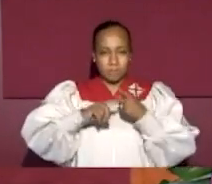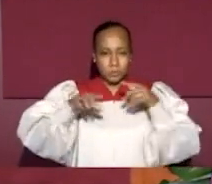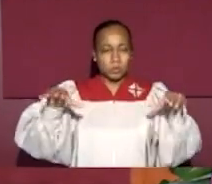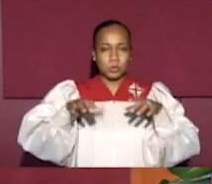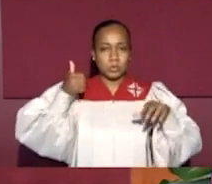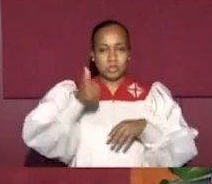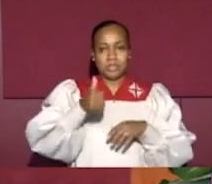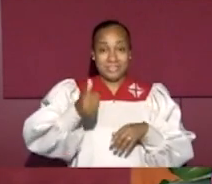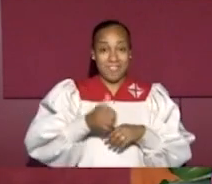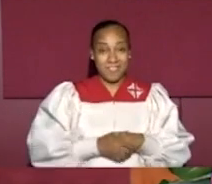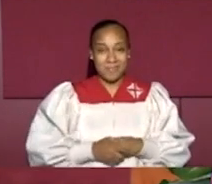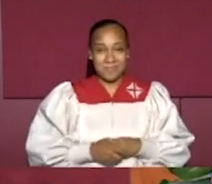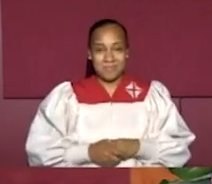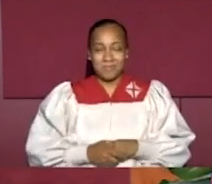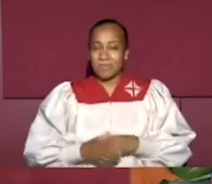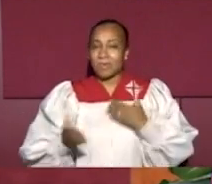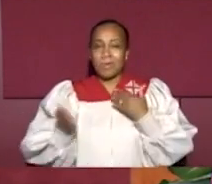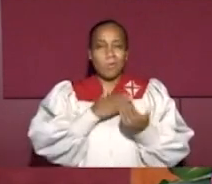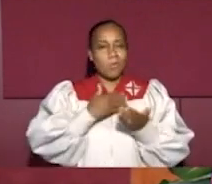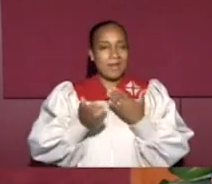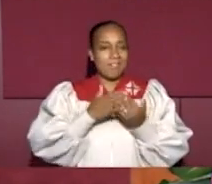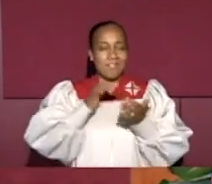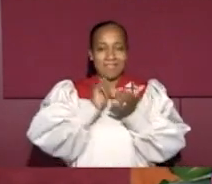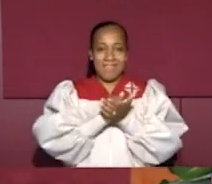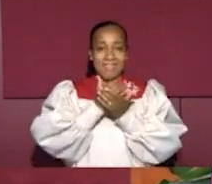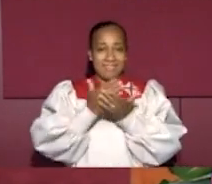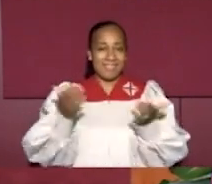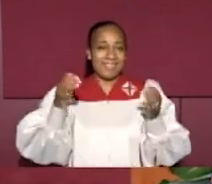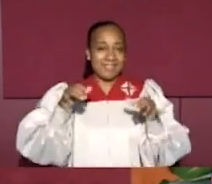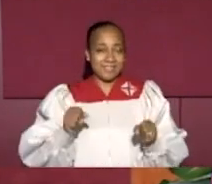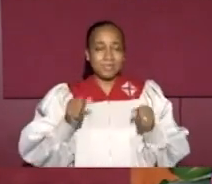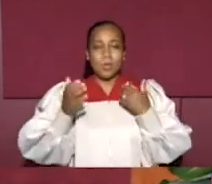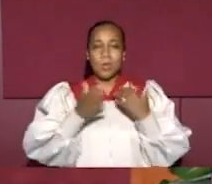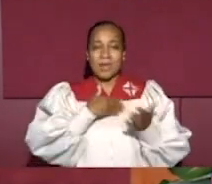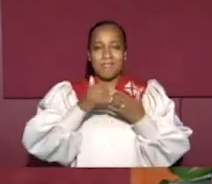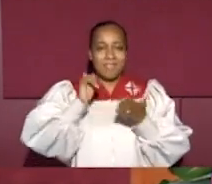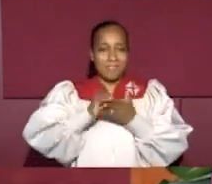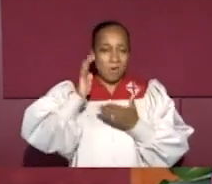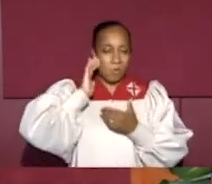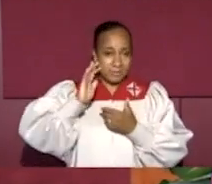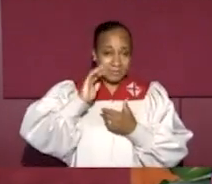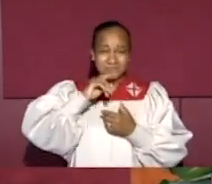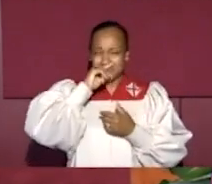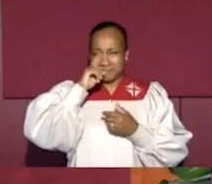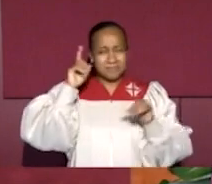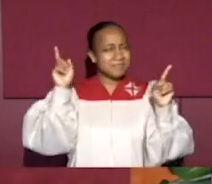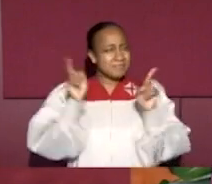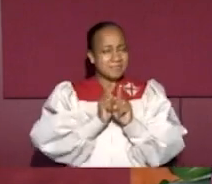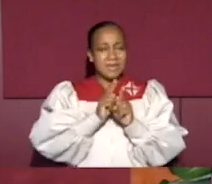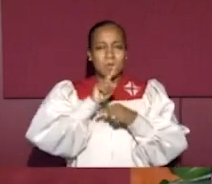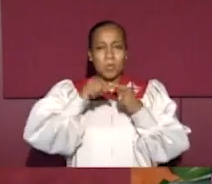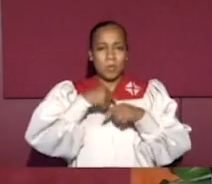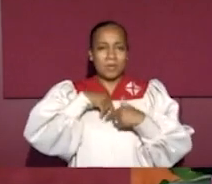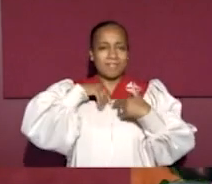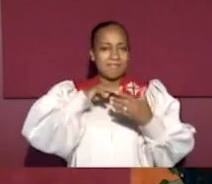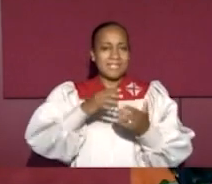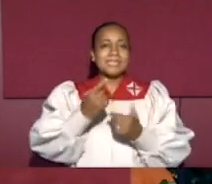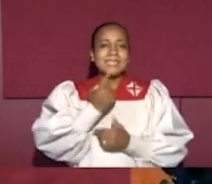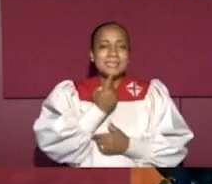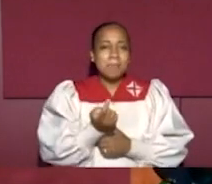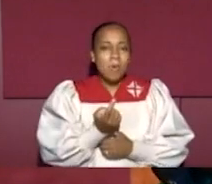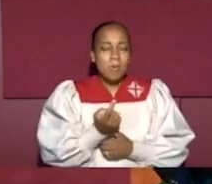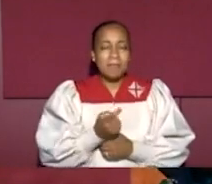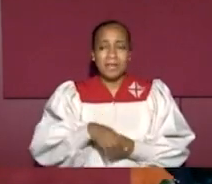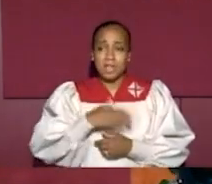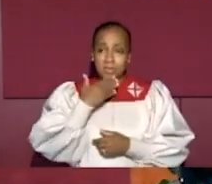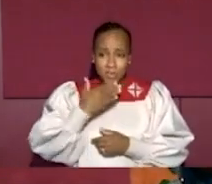it yourself. Whatever that thing is, or whatever that thing was. Well, it's the same thing when we face disappointment.